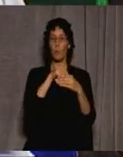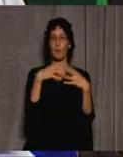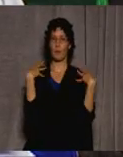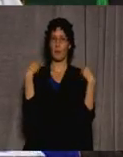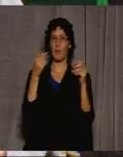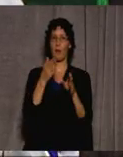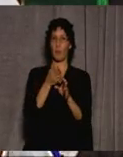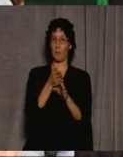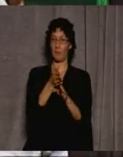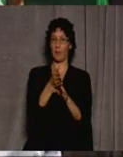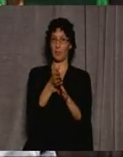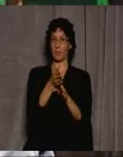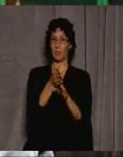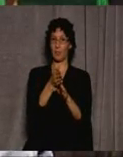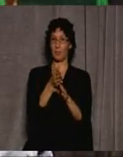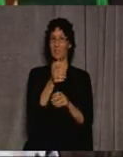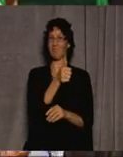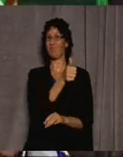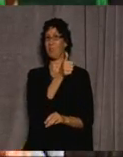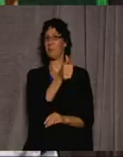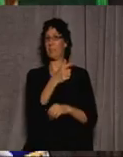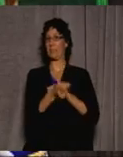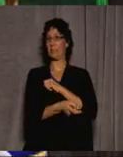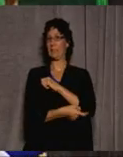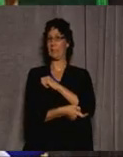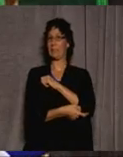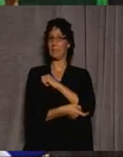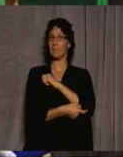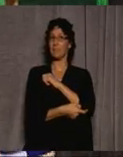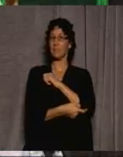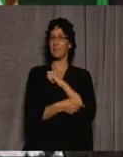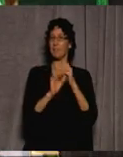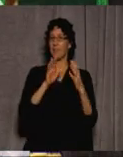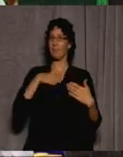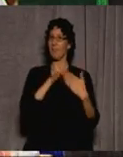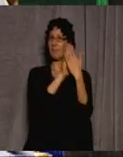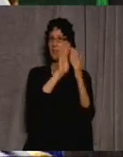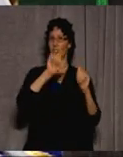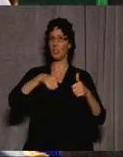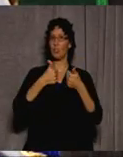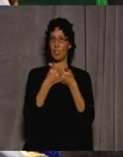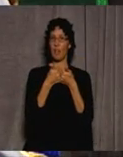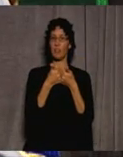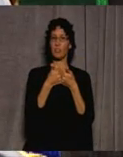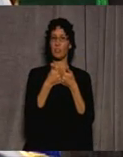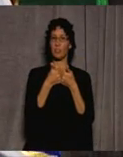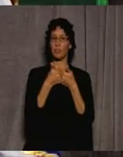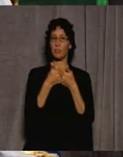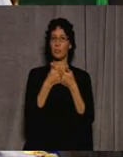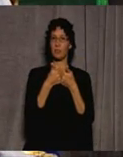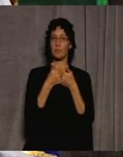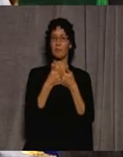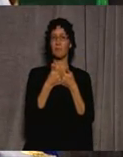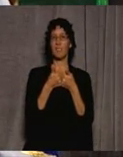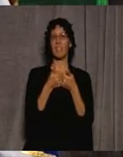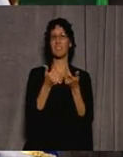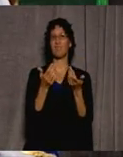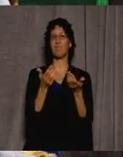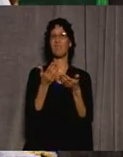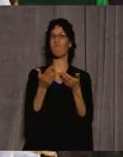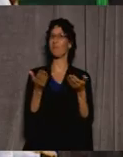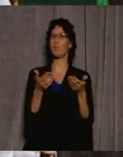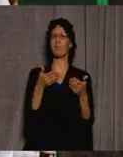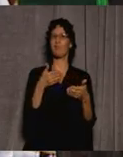professions that was tempted and challenged to compromise their integrity.